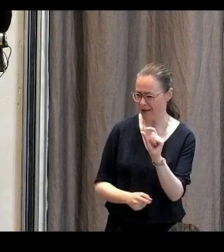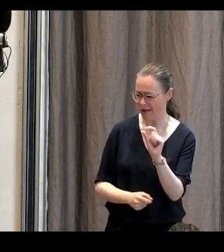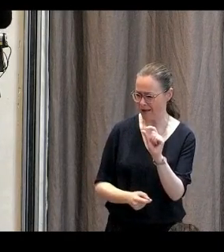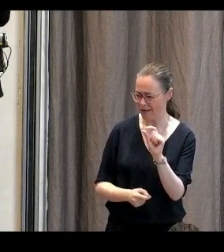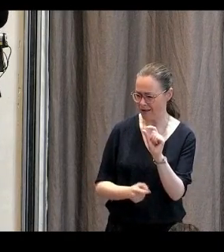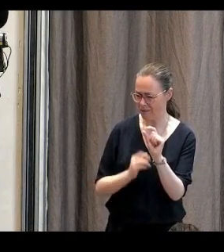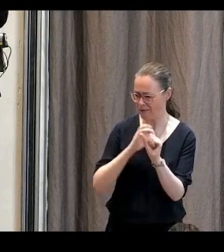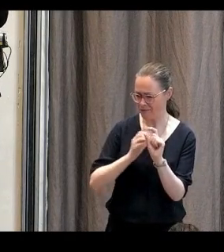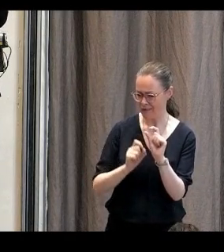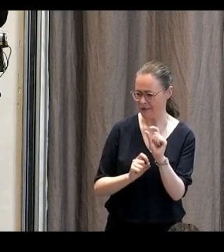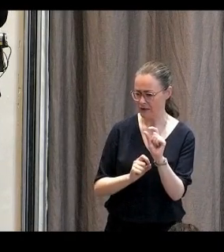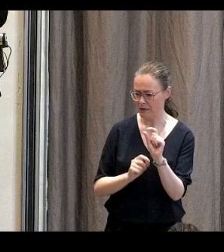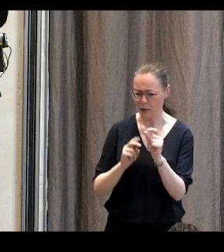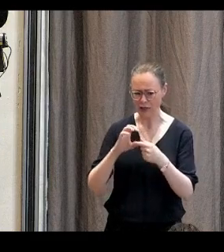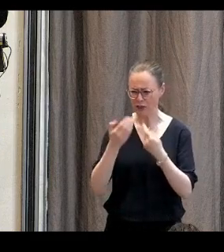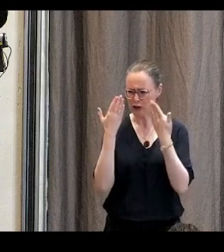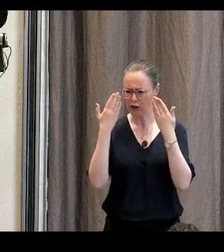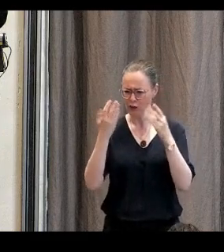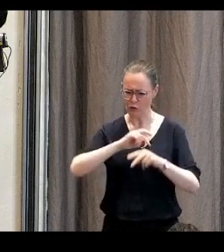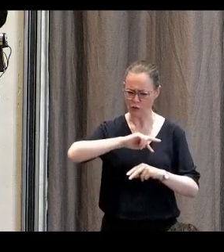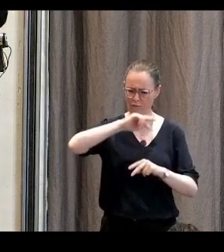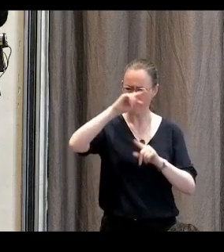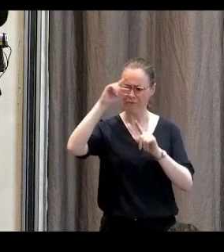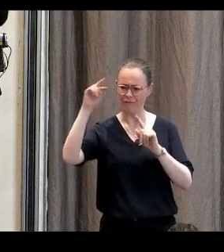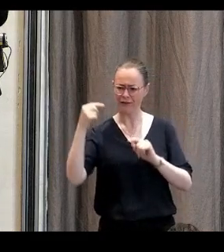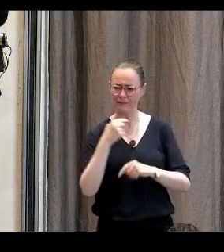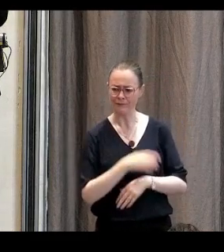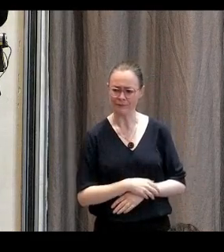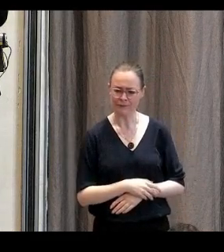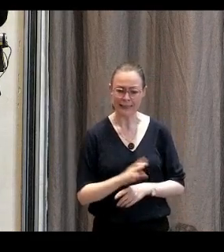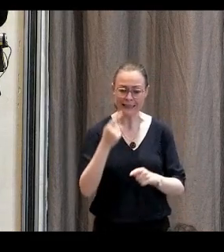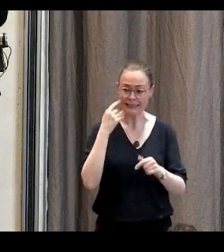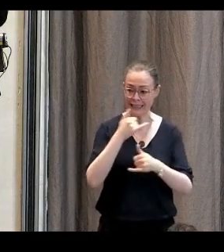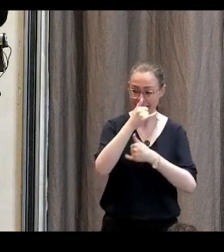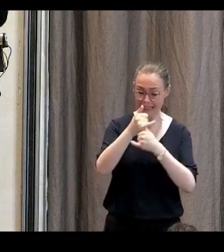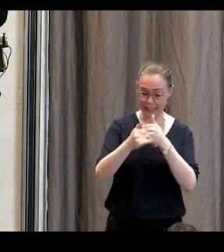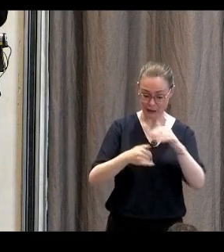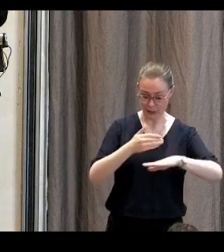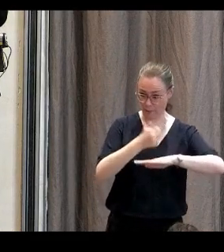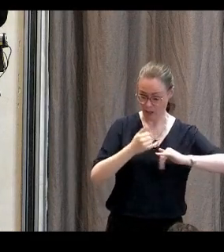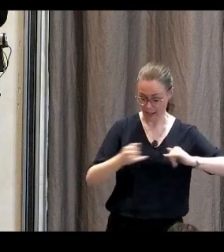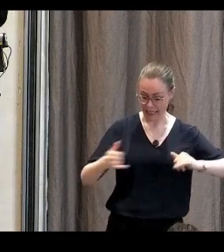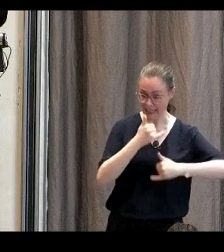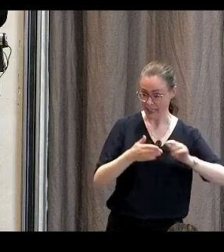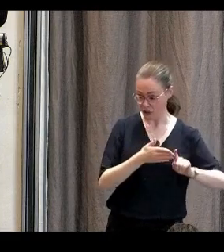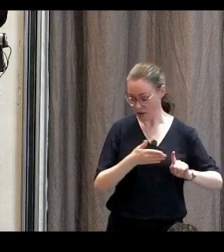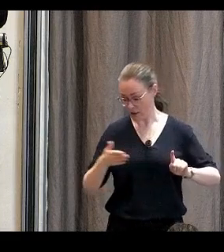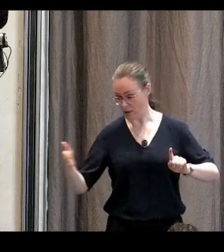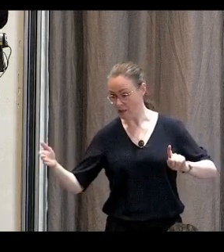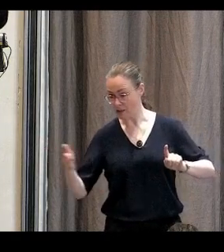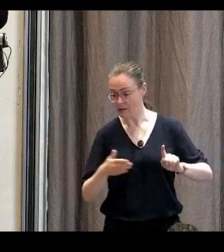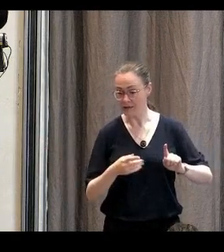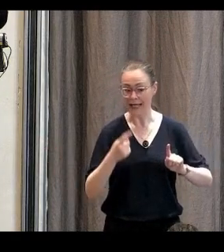was trying to illustrate that on the graph here. We've got years along the bottom here, and the number of people having